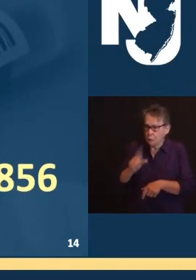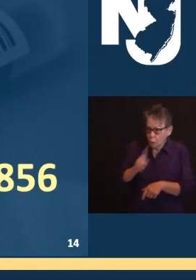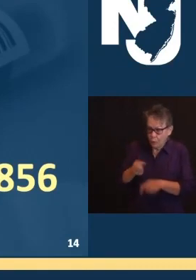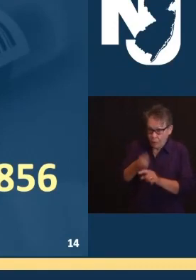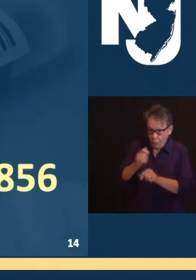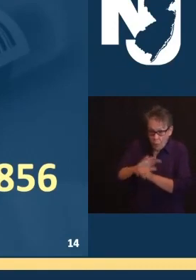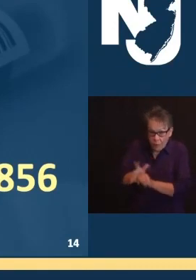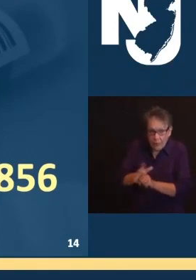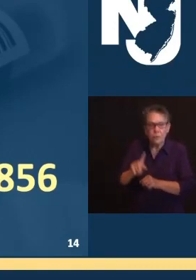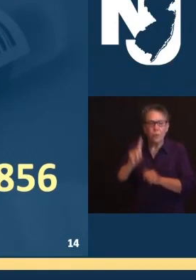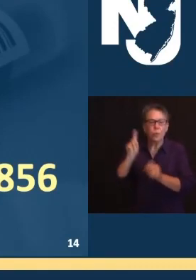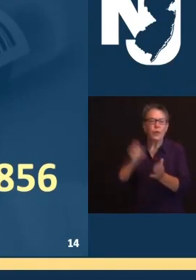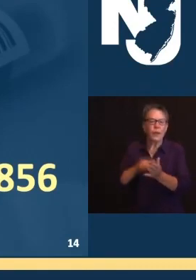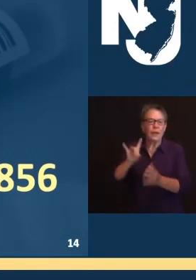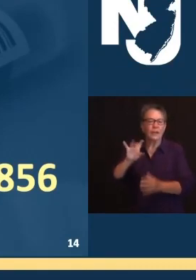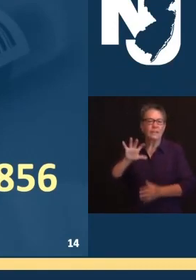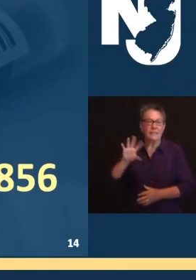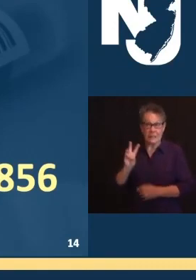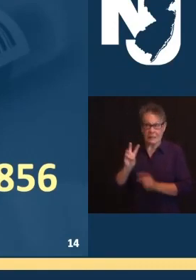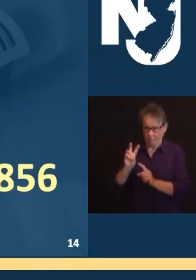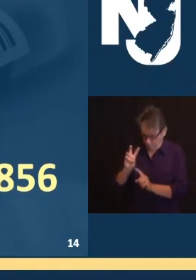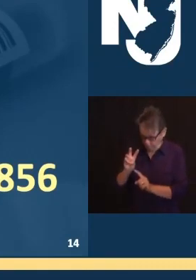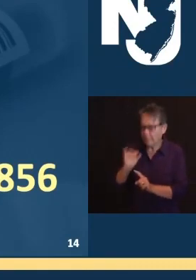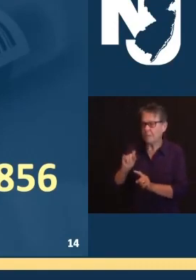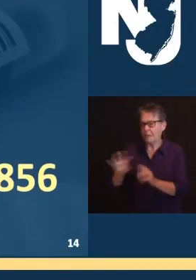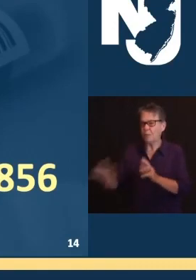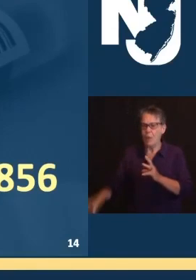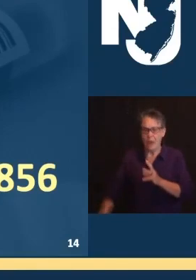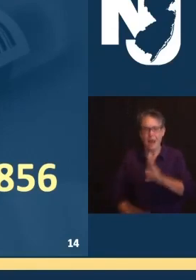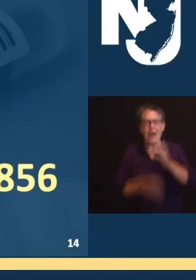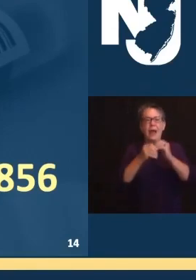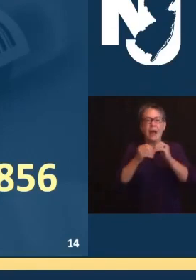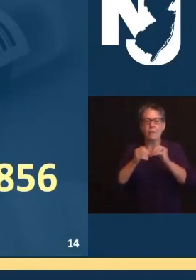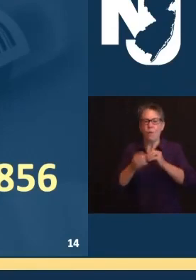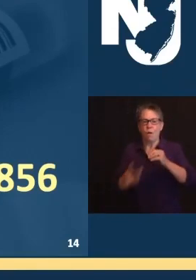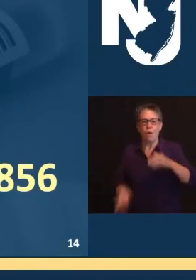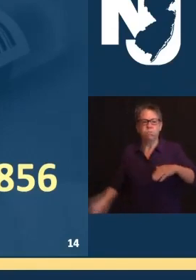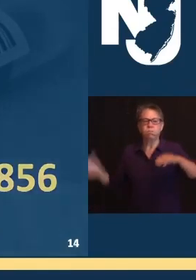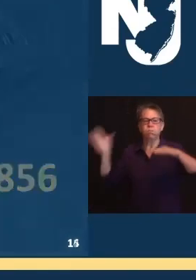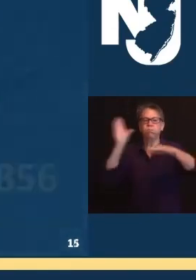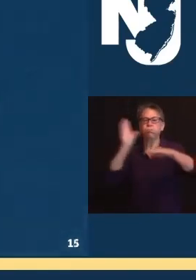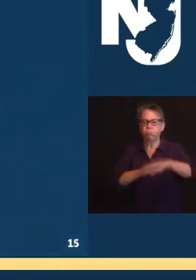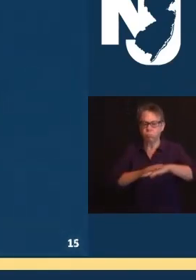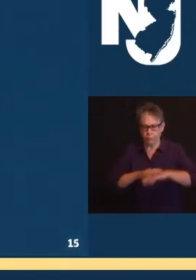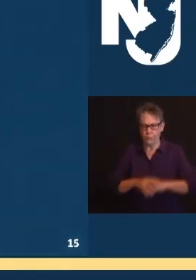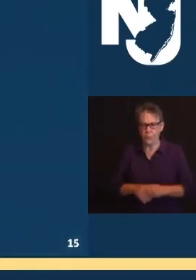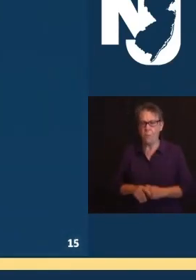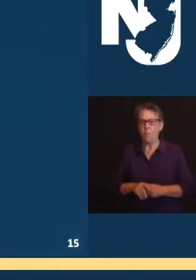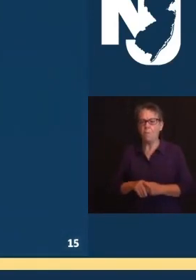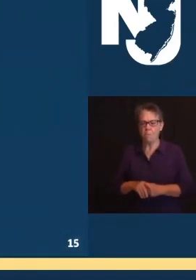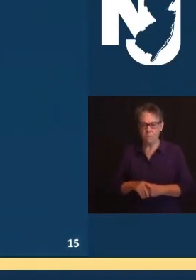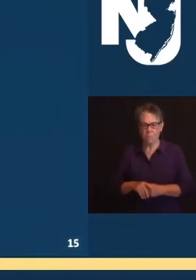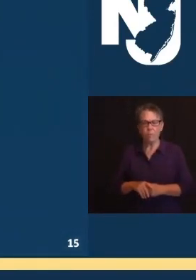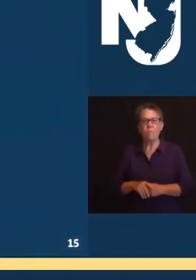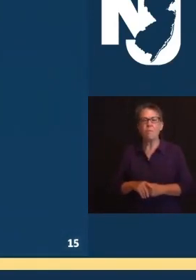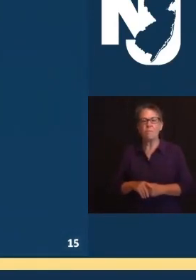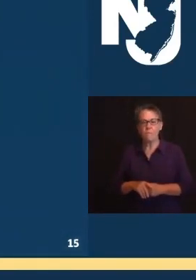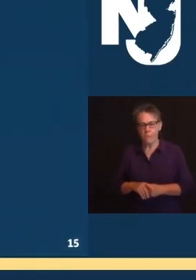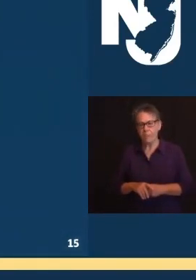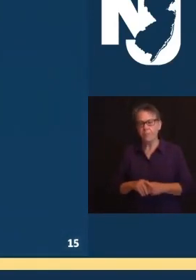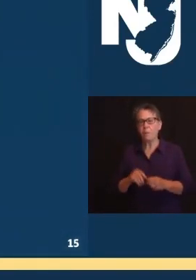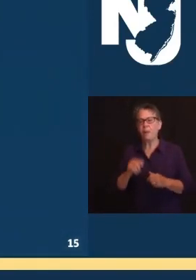1,856. As we do every day, let's remember 3 more of the New Jerseyans we have lost. We start today in Essex County